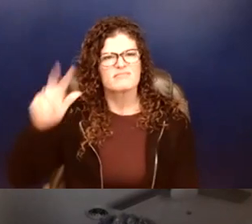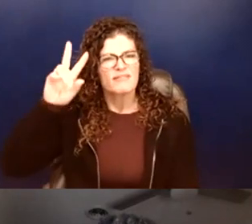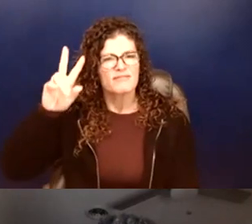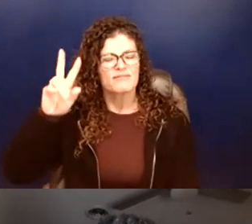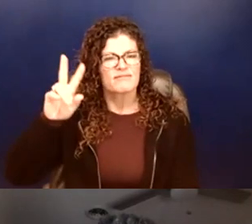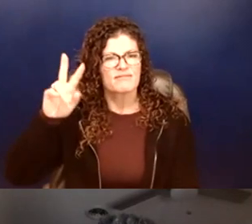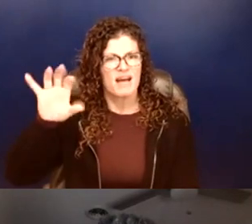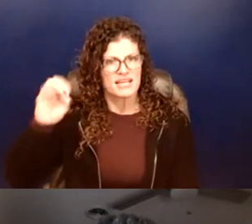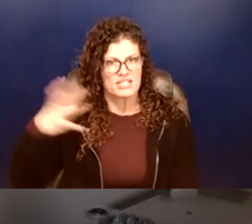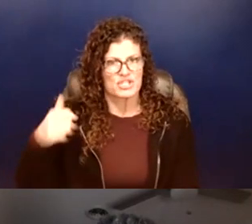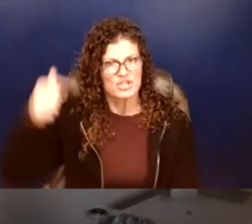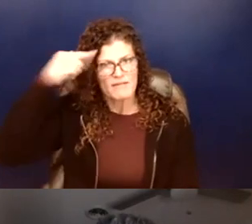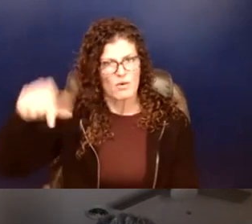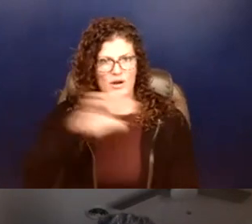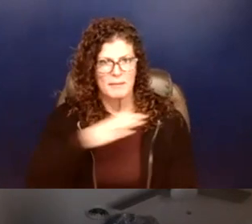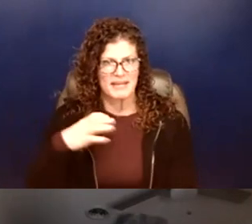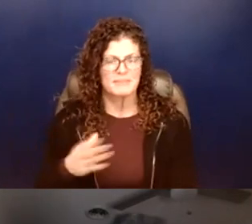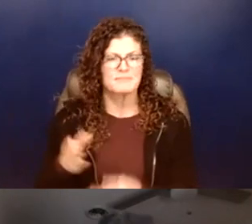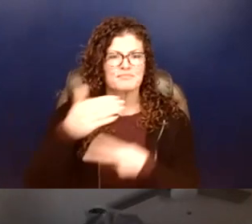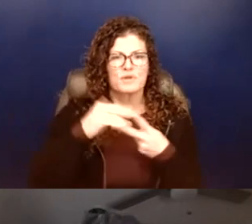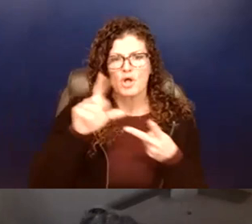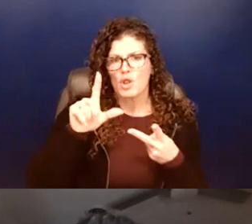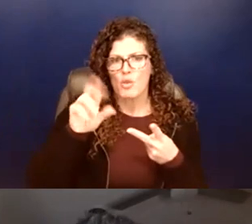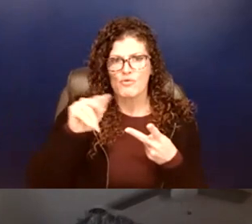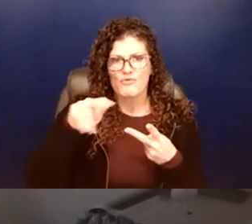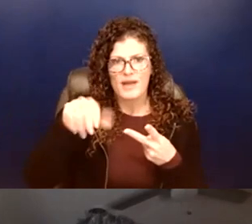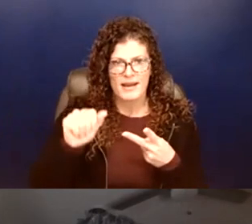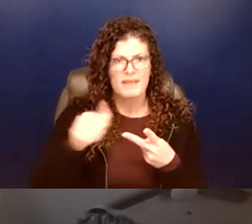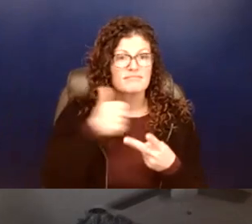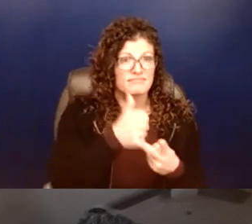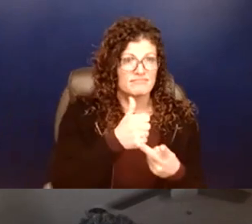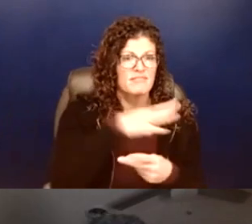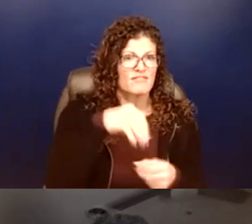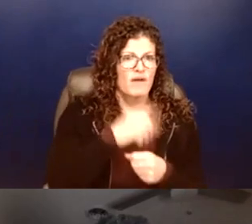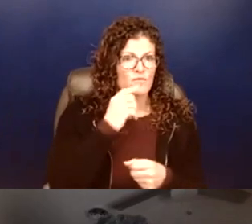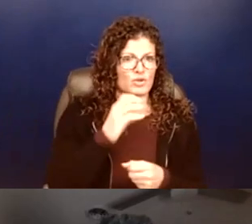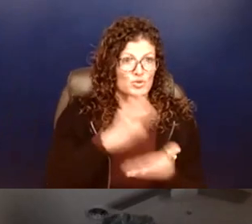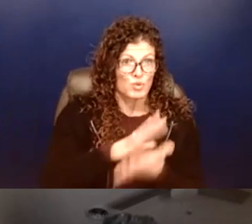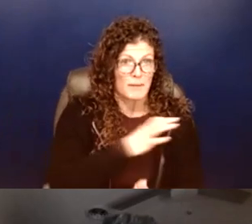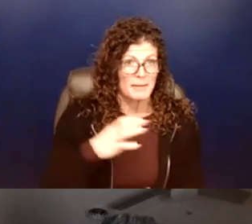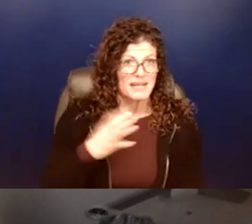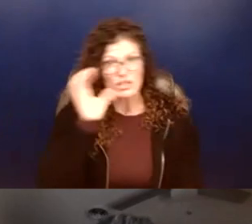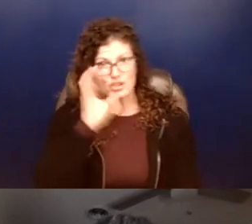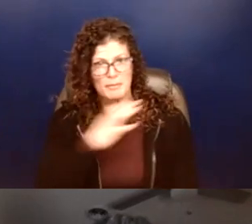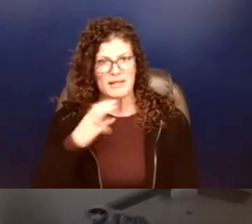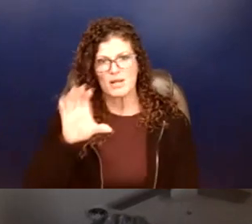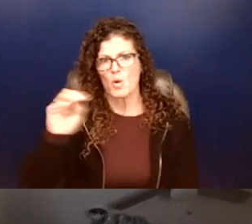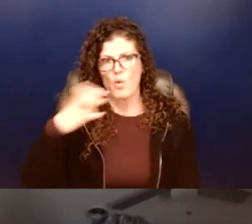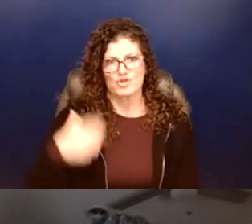Committee, Ms. Lorena Lopera, member of the Boston School Committee and Search Committee co-chair,